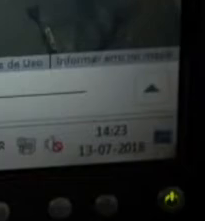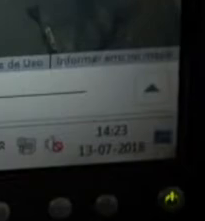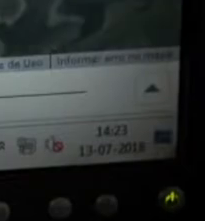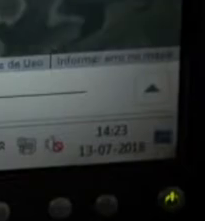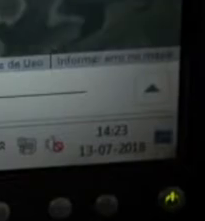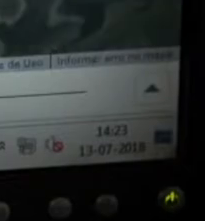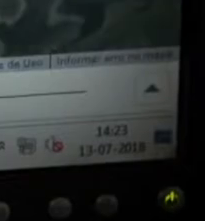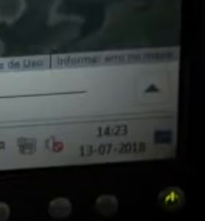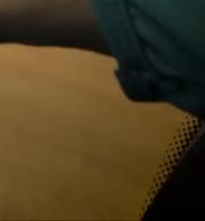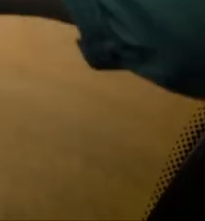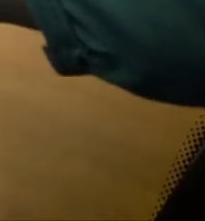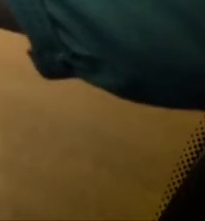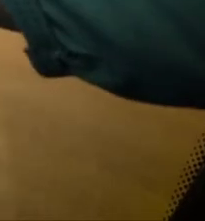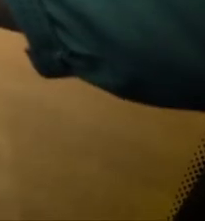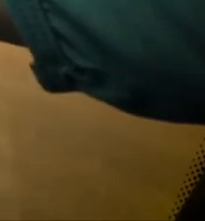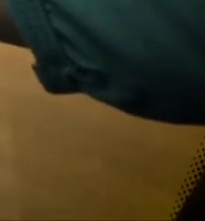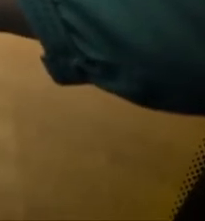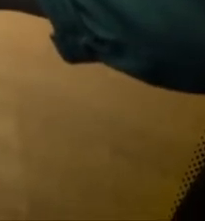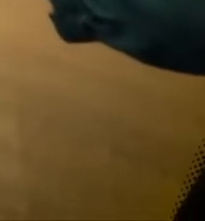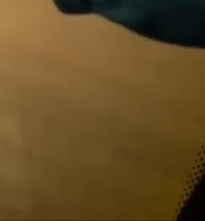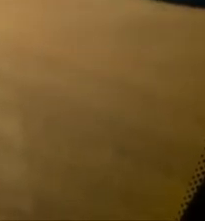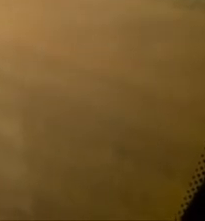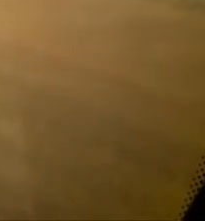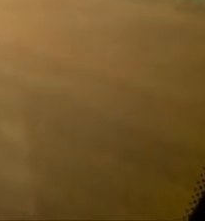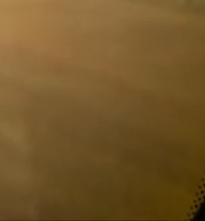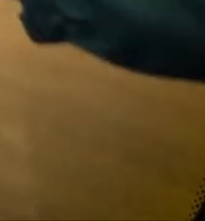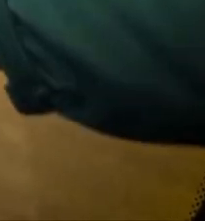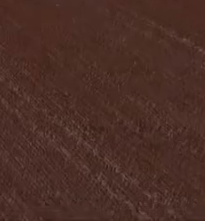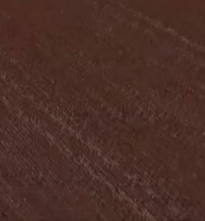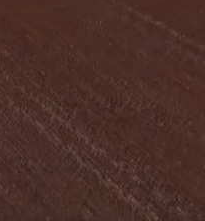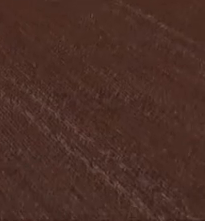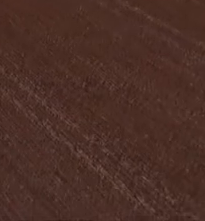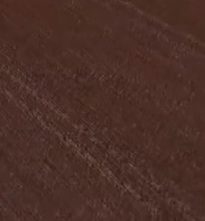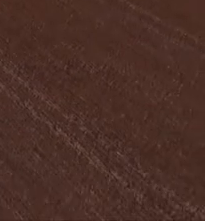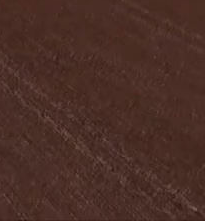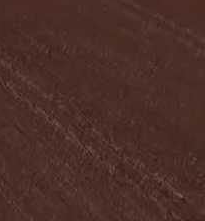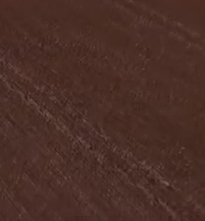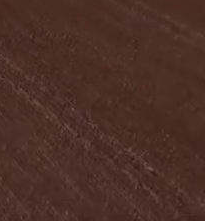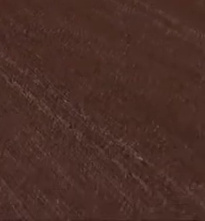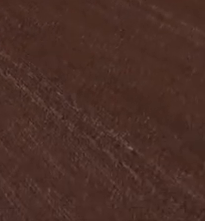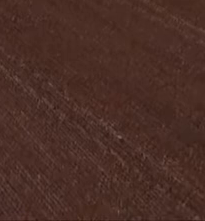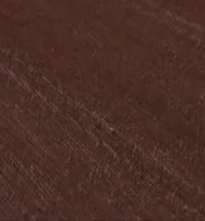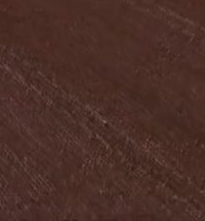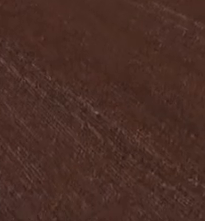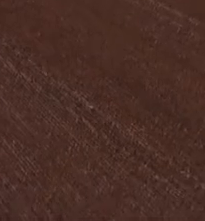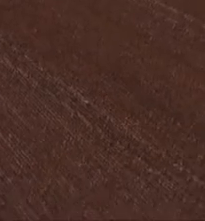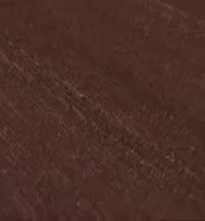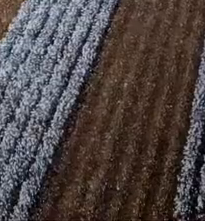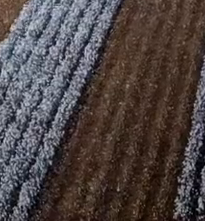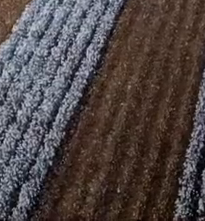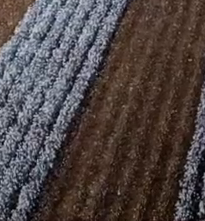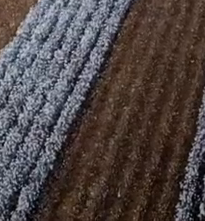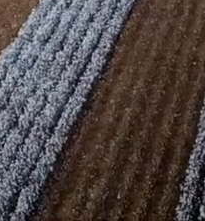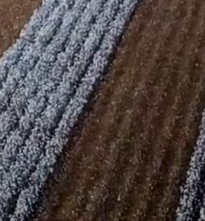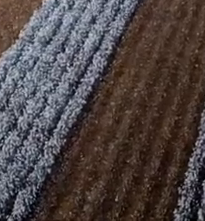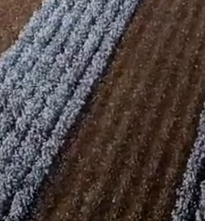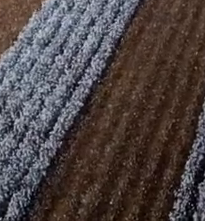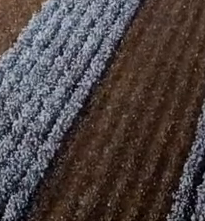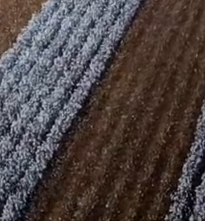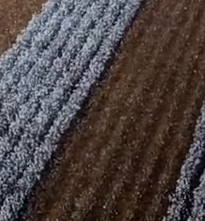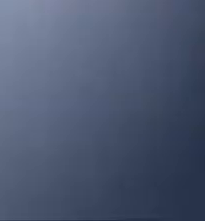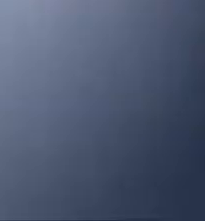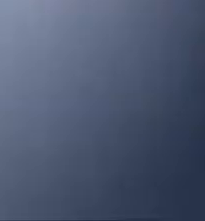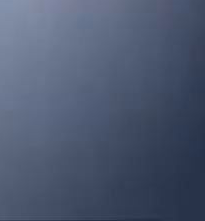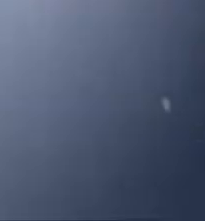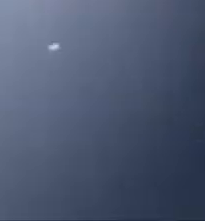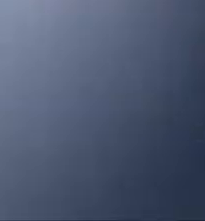The efficient use of technologies and good farming practices allow the company to have two crops